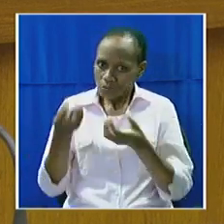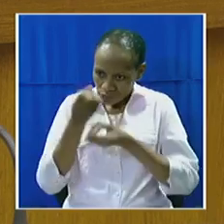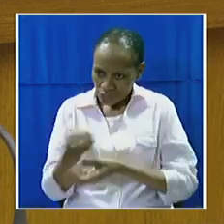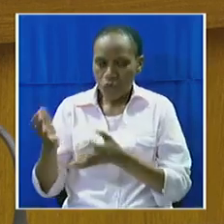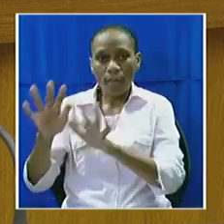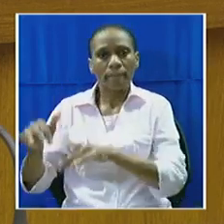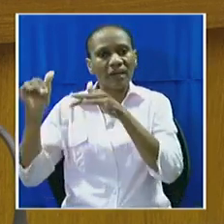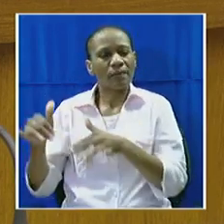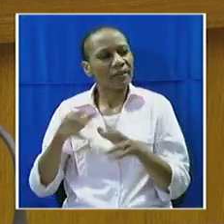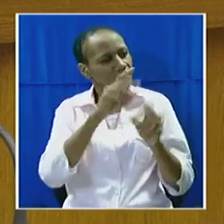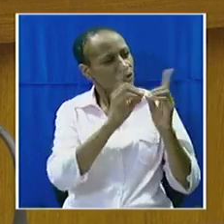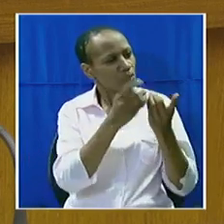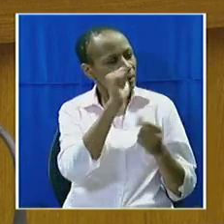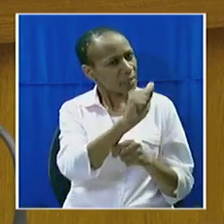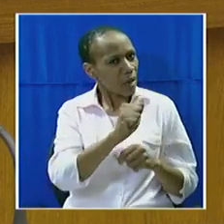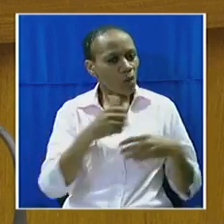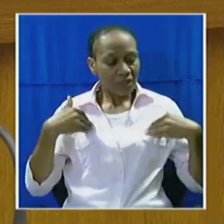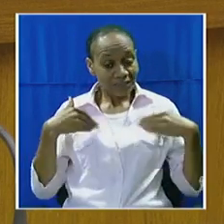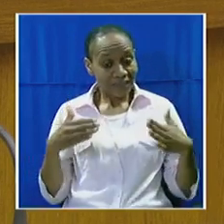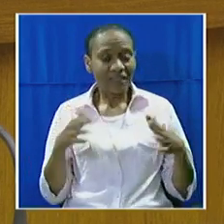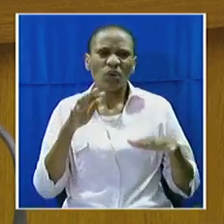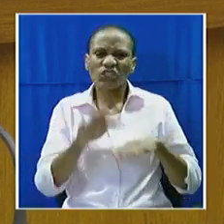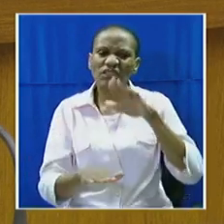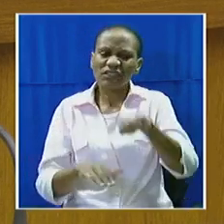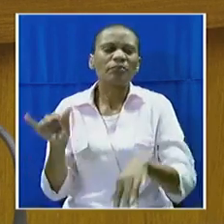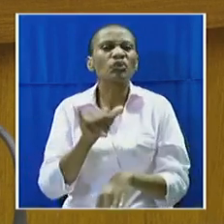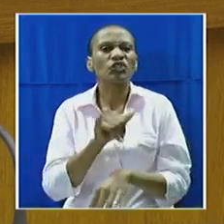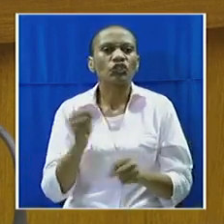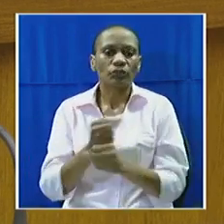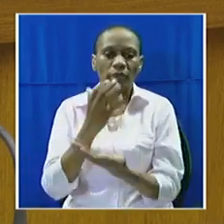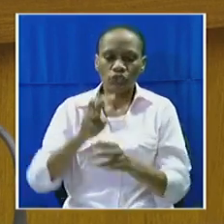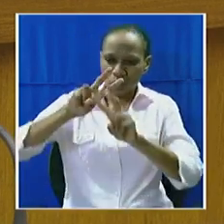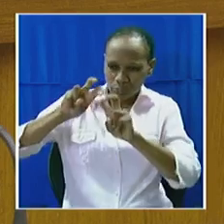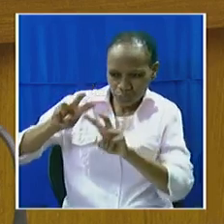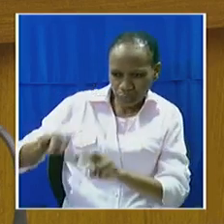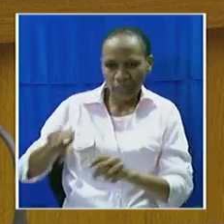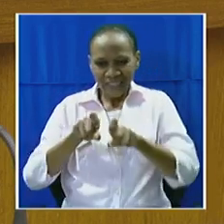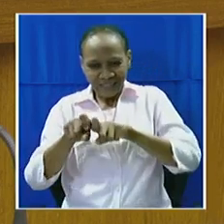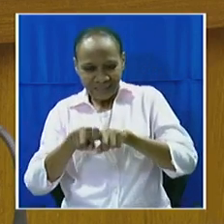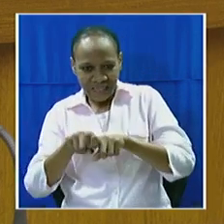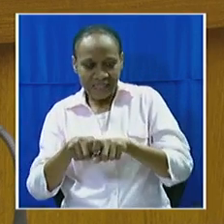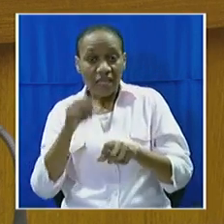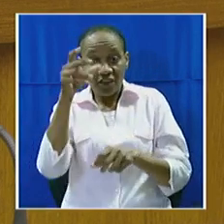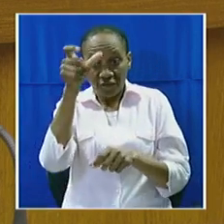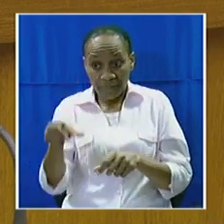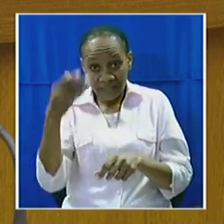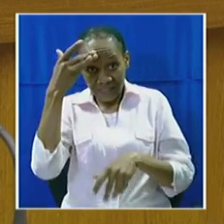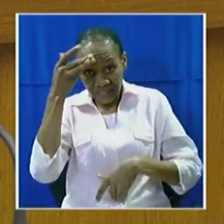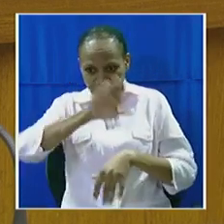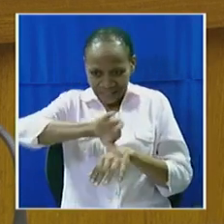measures that his department has already started to take to screen, to test, to possibly isolate and treat